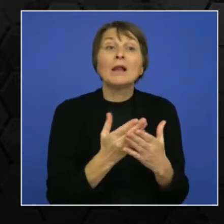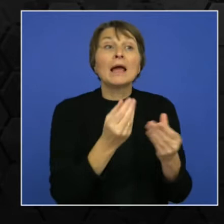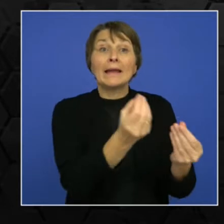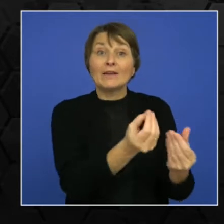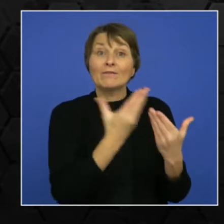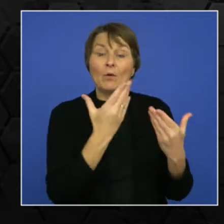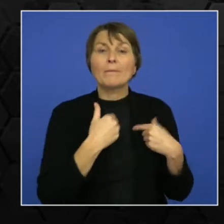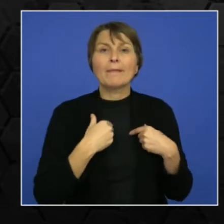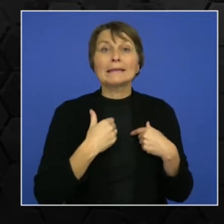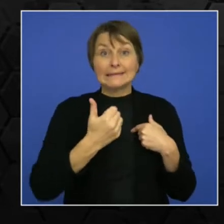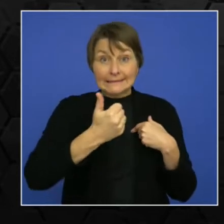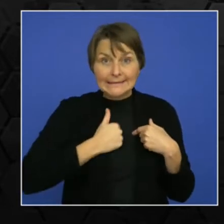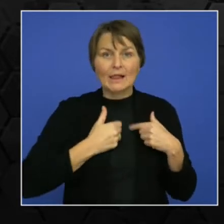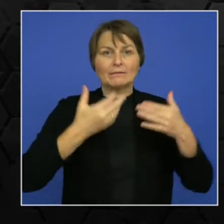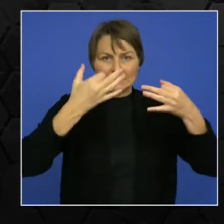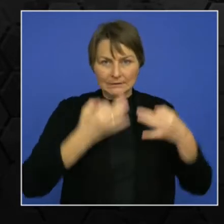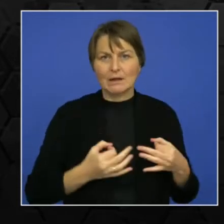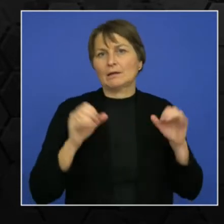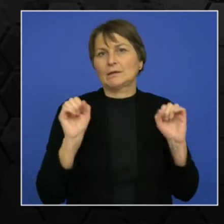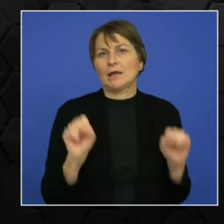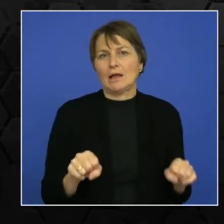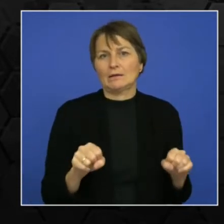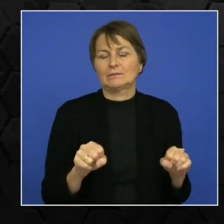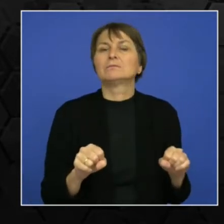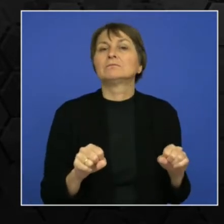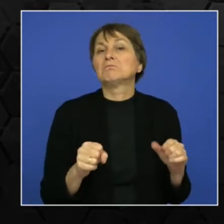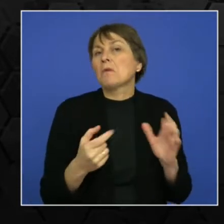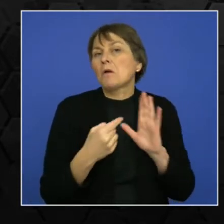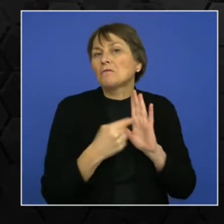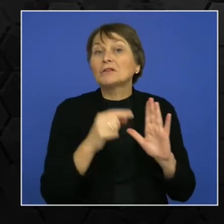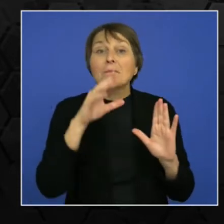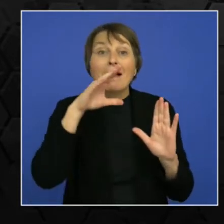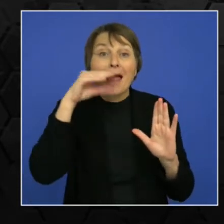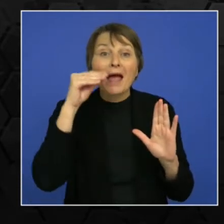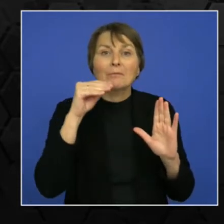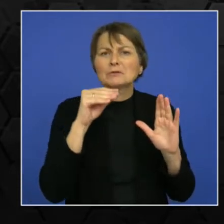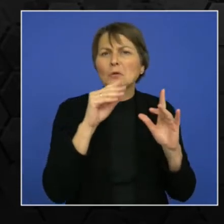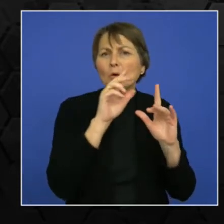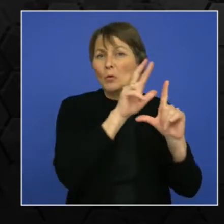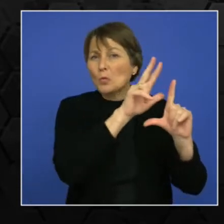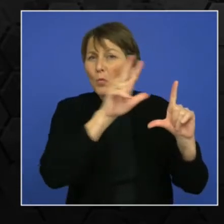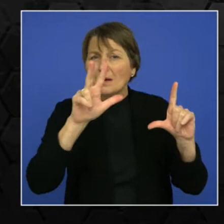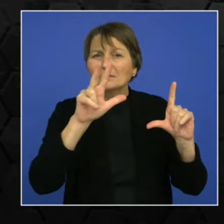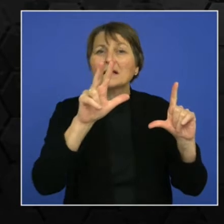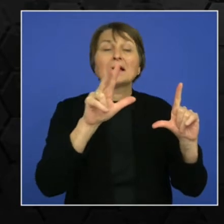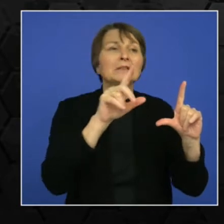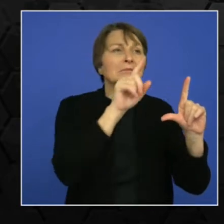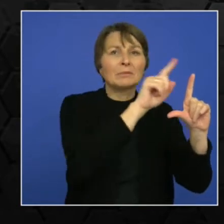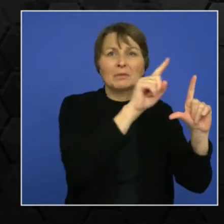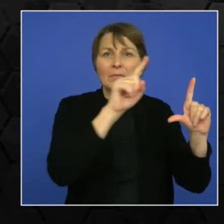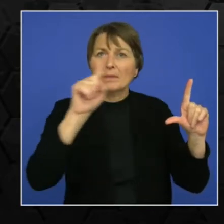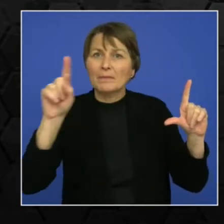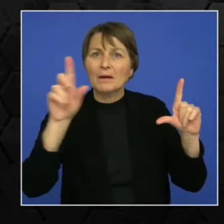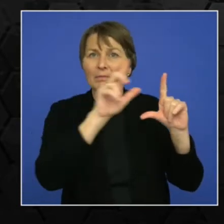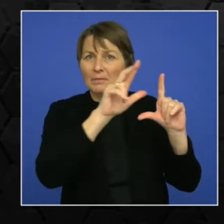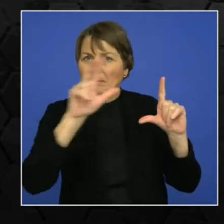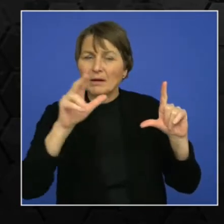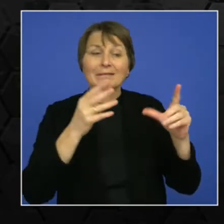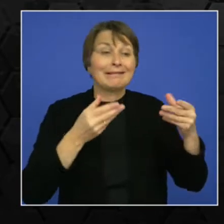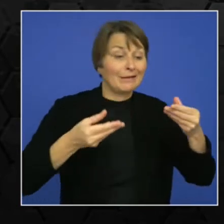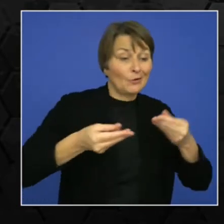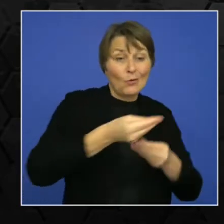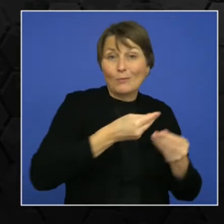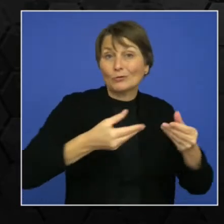us. So then like Amazon, Flipkart, and all the other e-commerce websites uses recommendations very hugely. I mean,